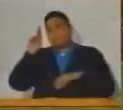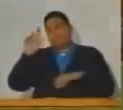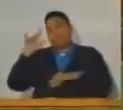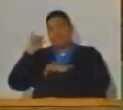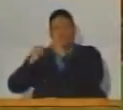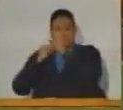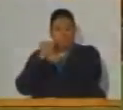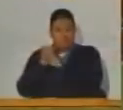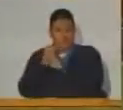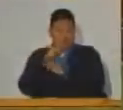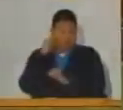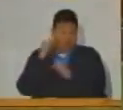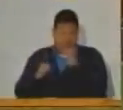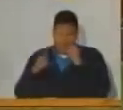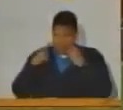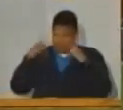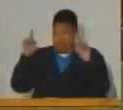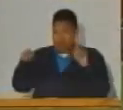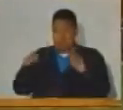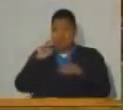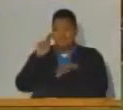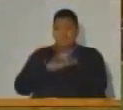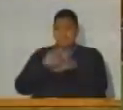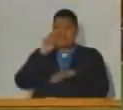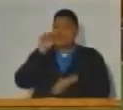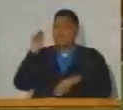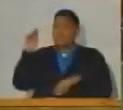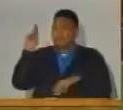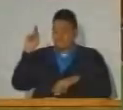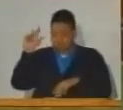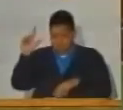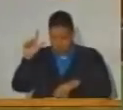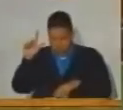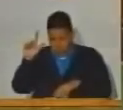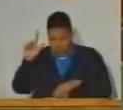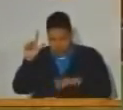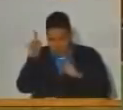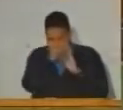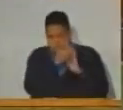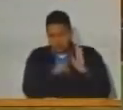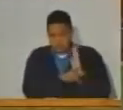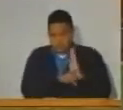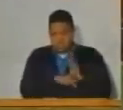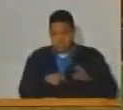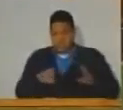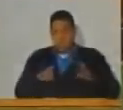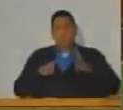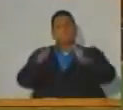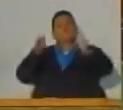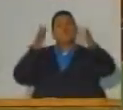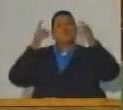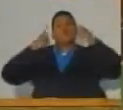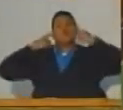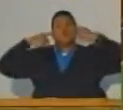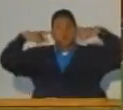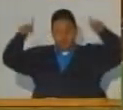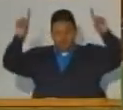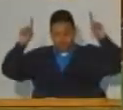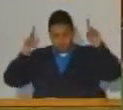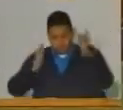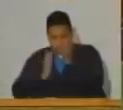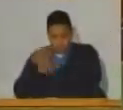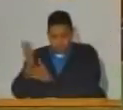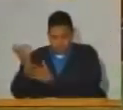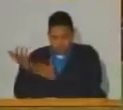and the finalization of the National Minerals Policy. The road to prosperity is traversed via